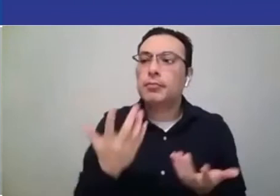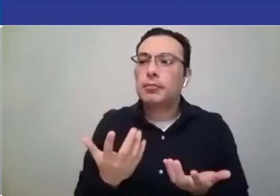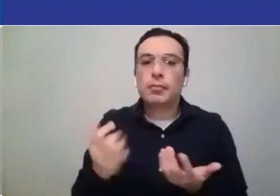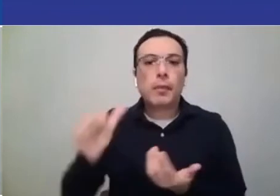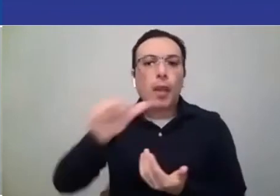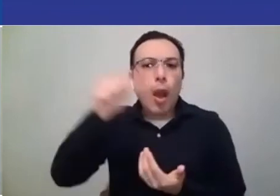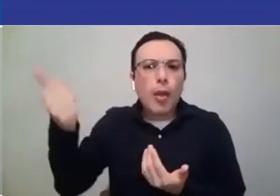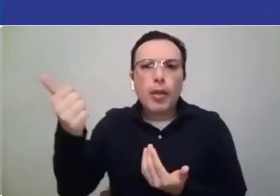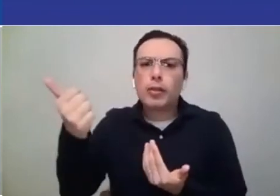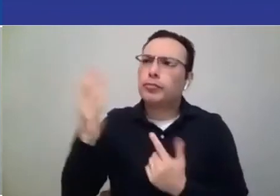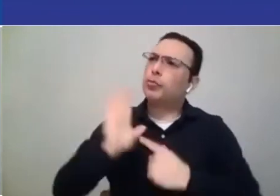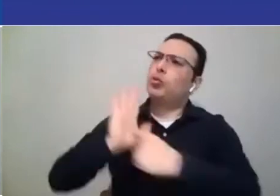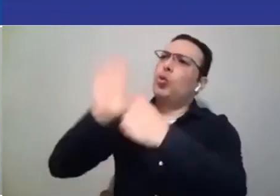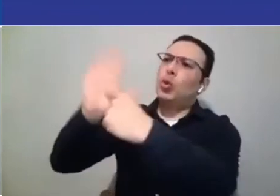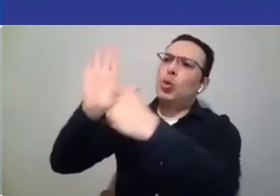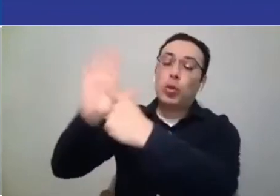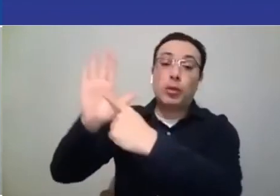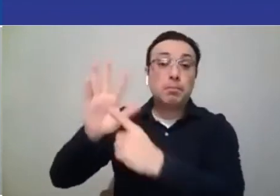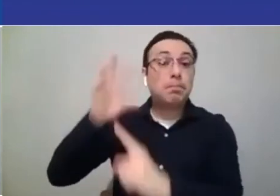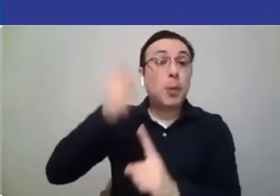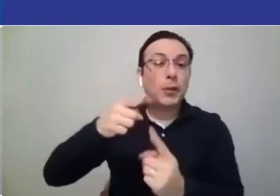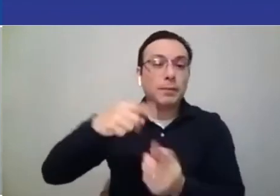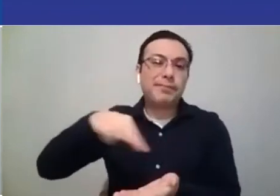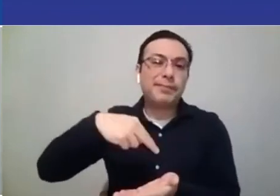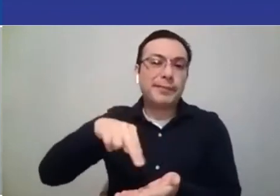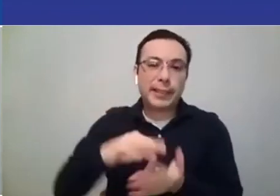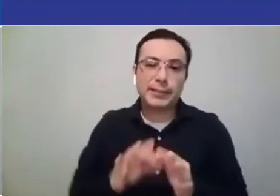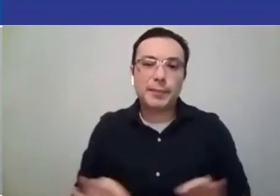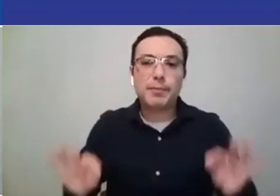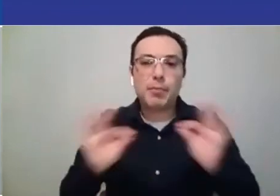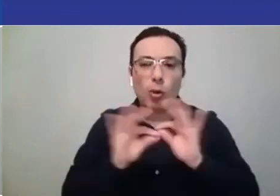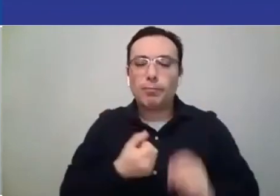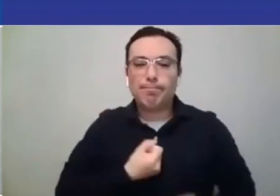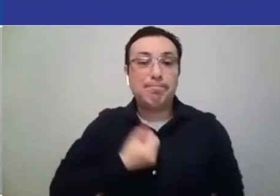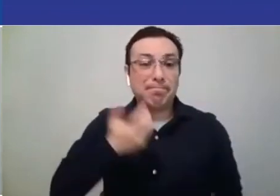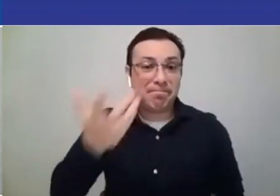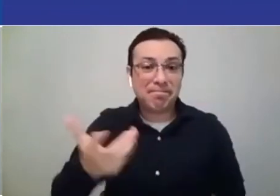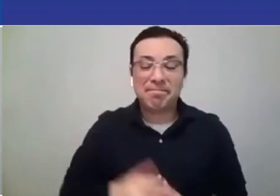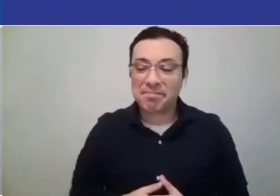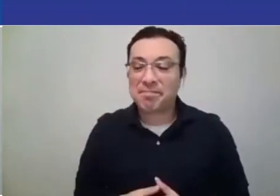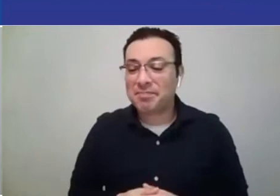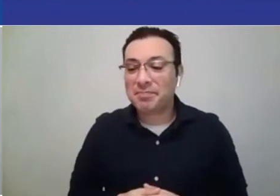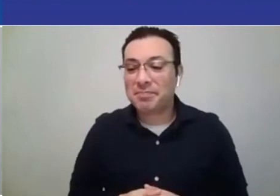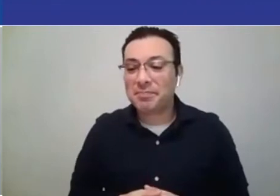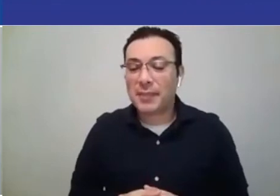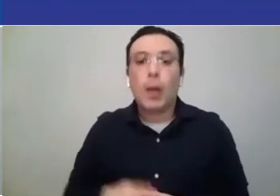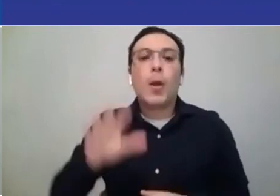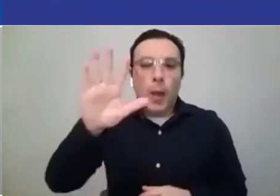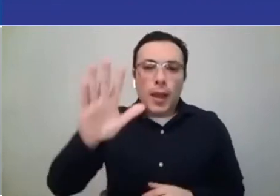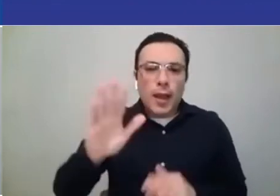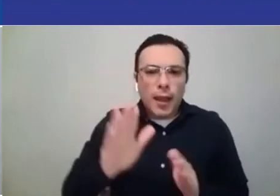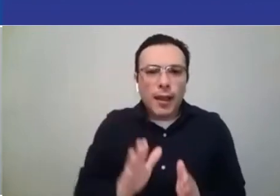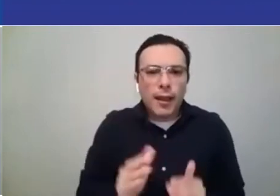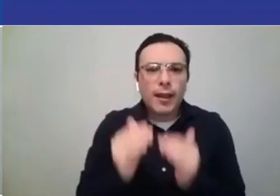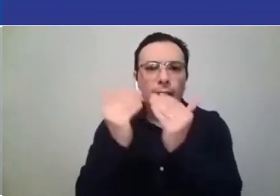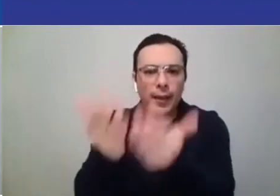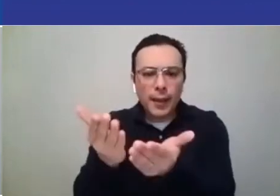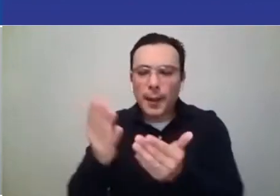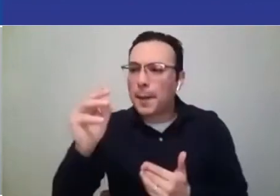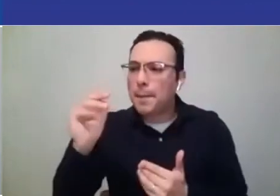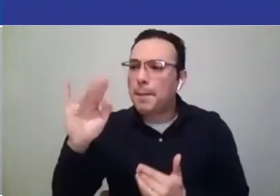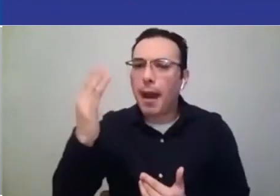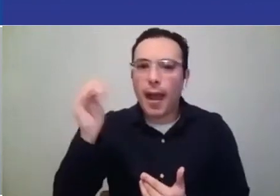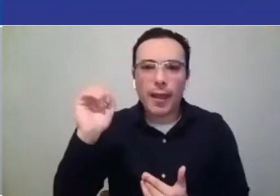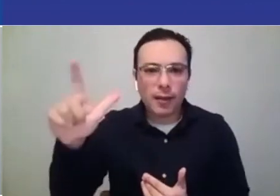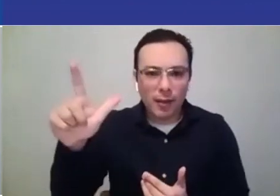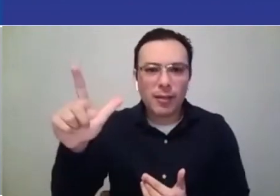and embodied movement is still such an important expression. Michael, I'm going to pass that question off to